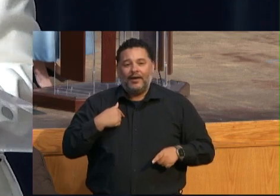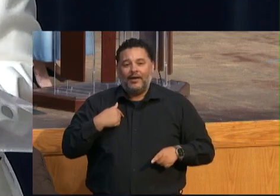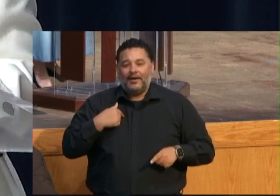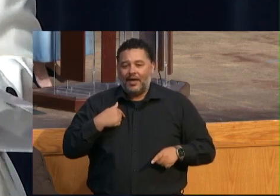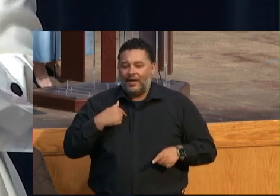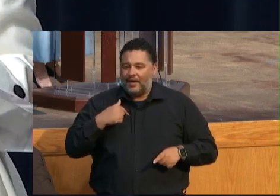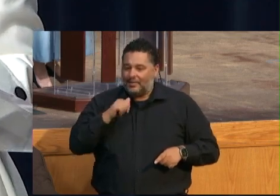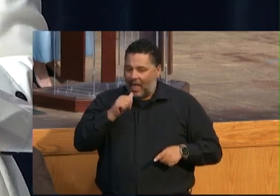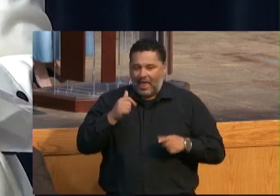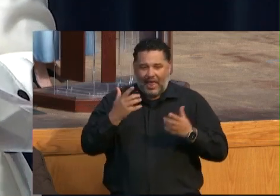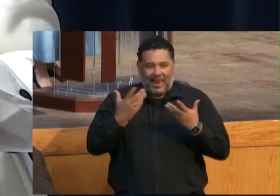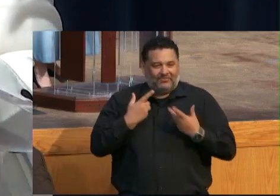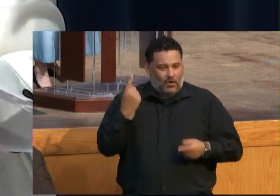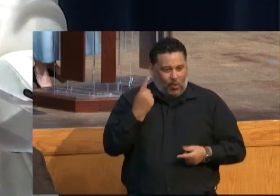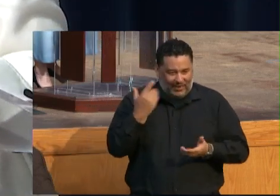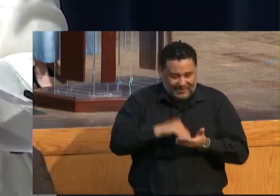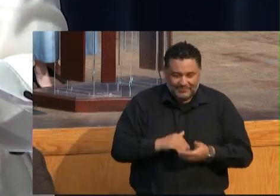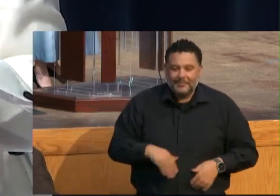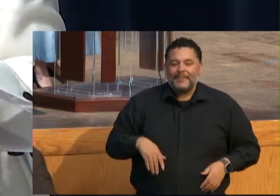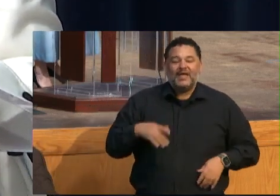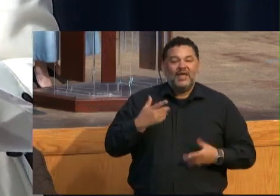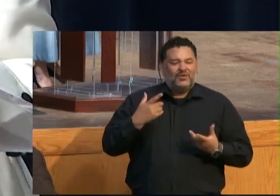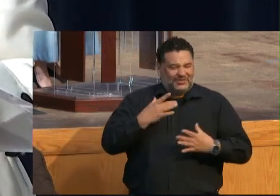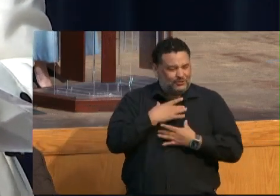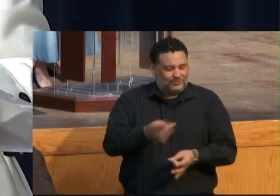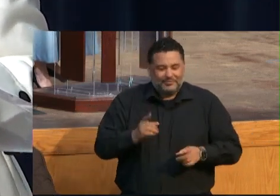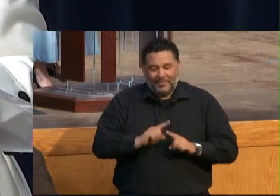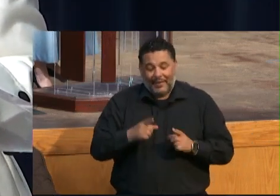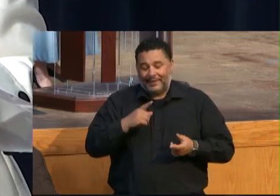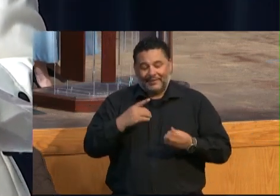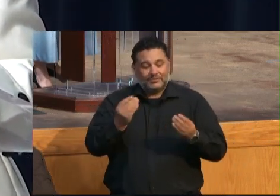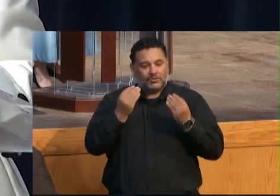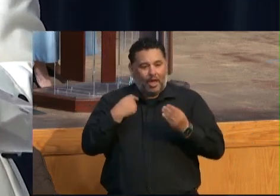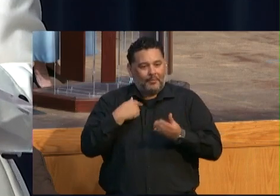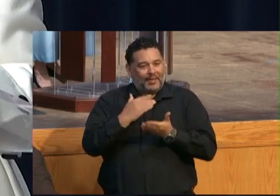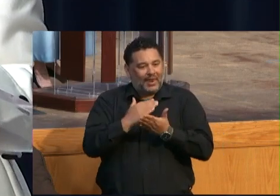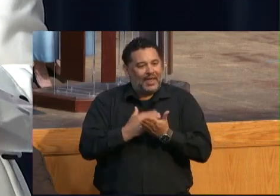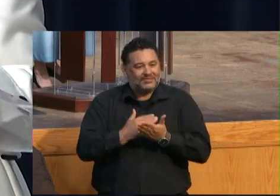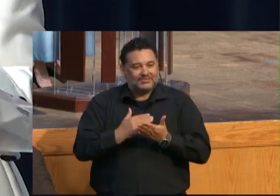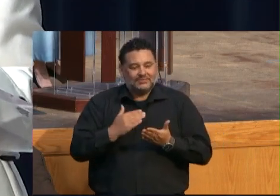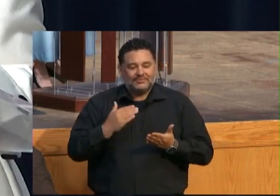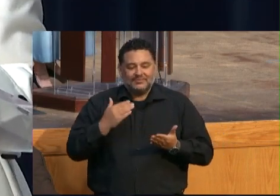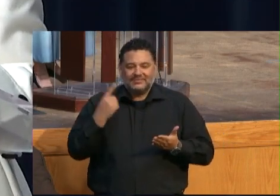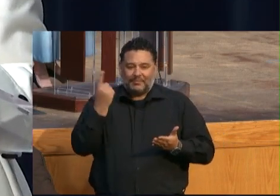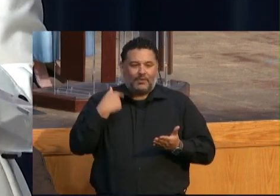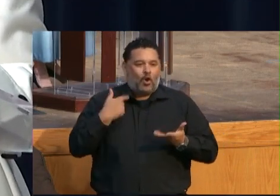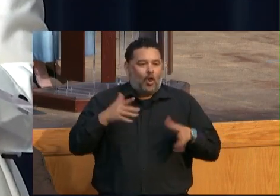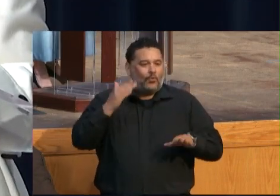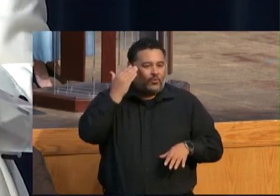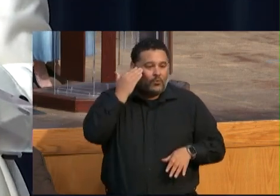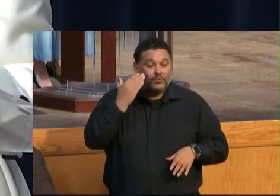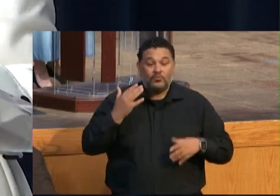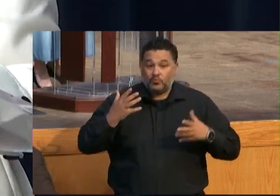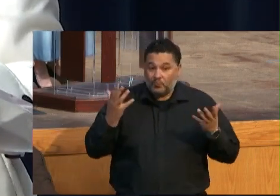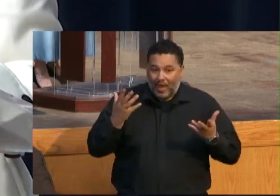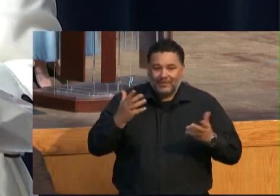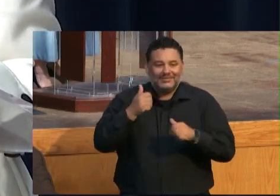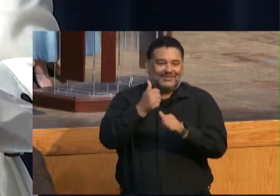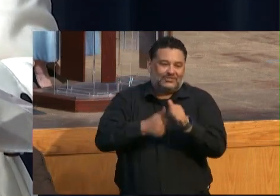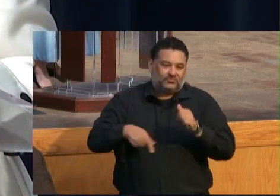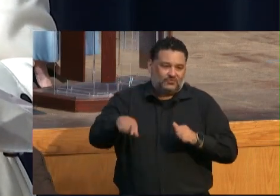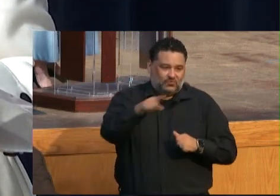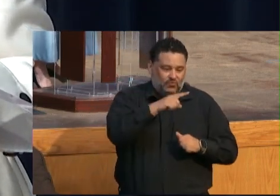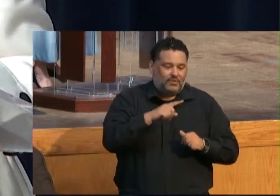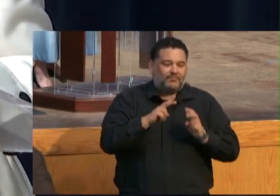it taught me a great lesson of something that I already know, and that is each of you are